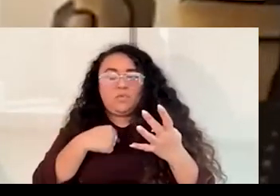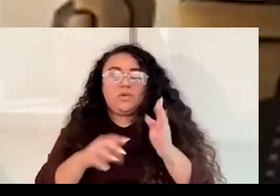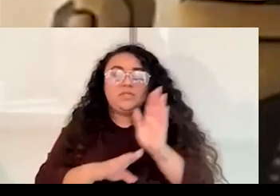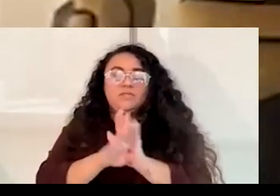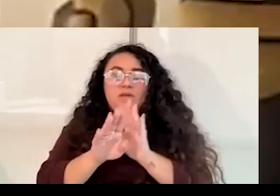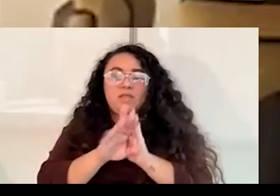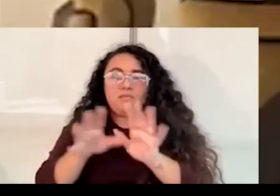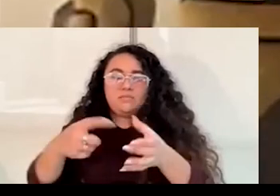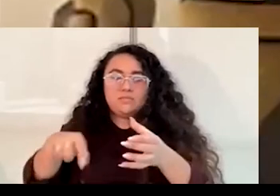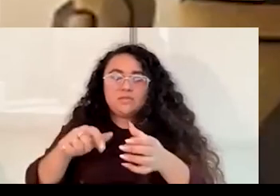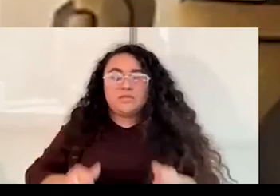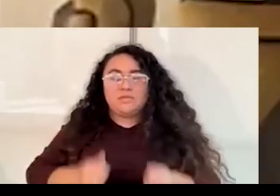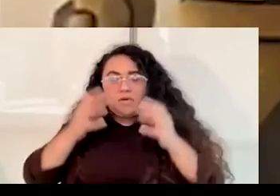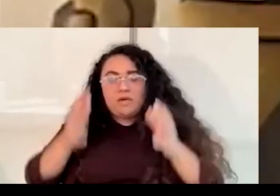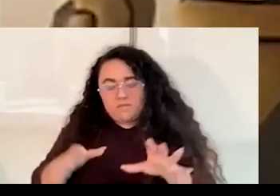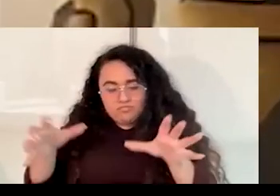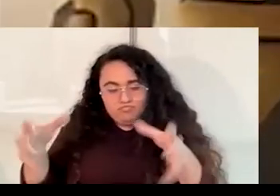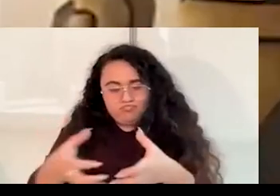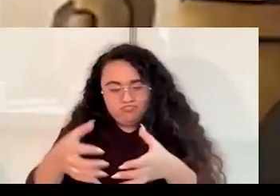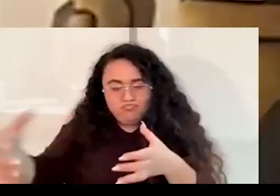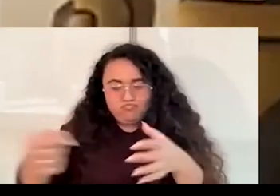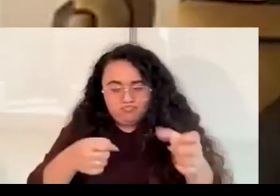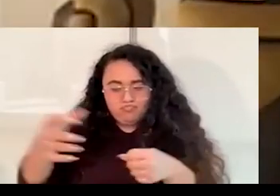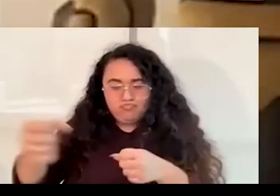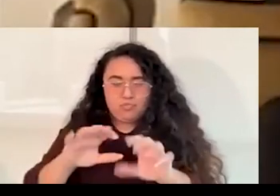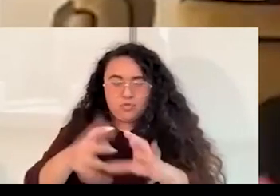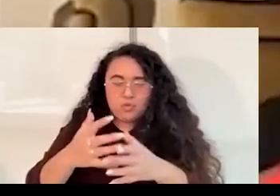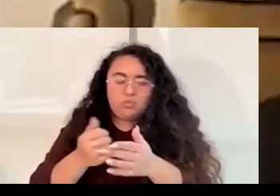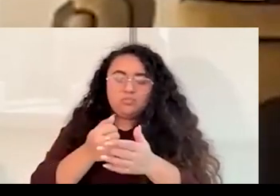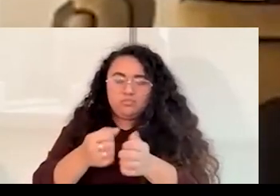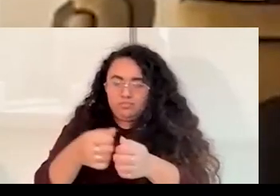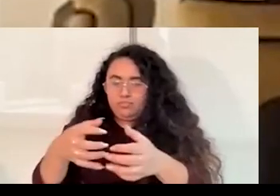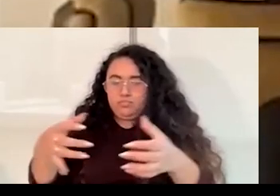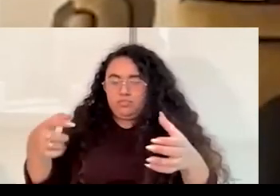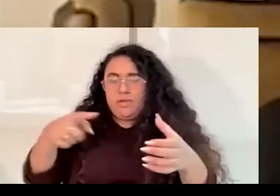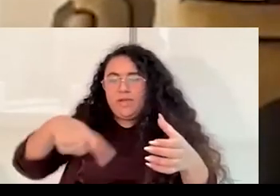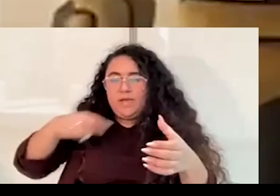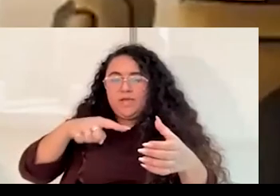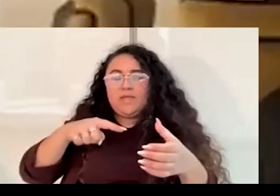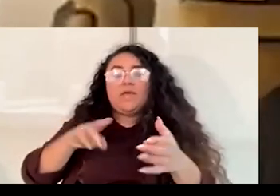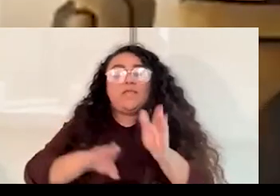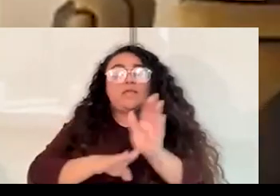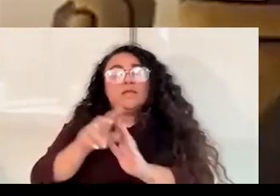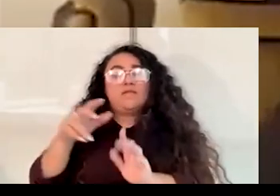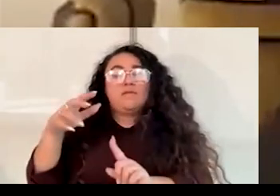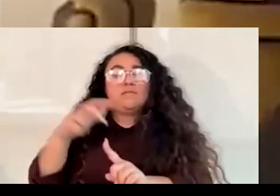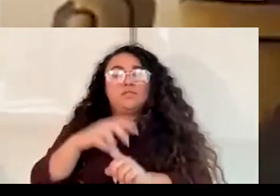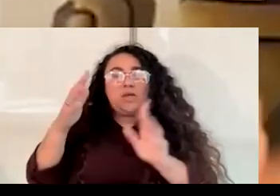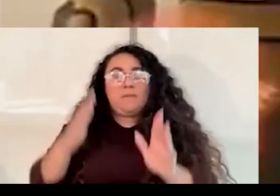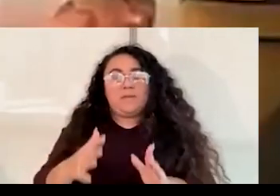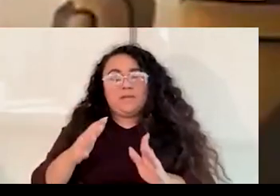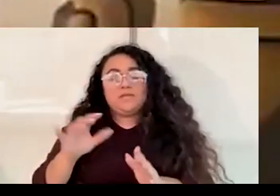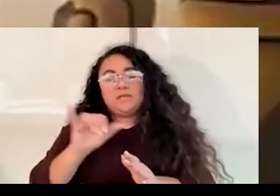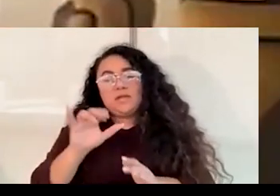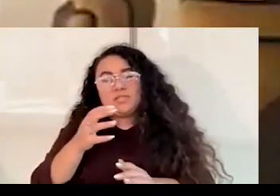folks who've been directly impacted by mass incarceration as well. And then we develop champions such as Chad and